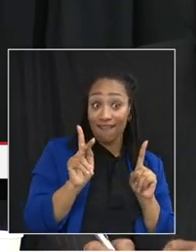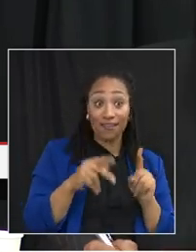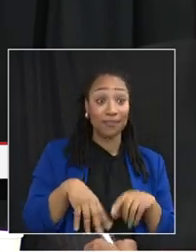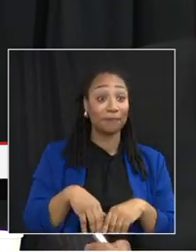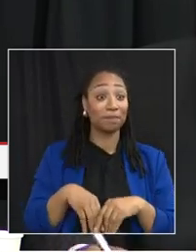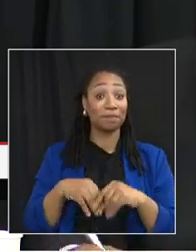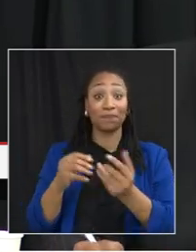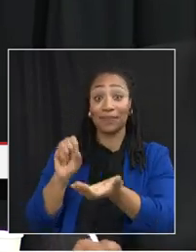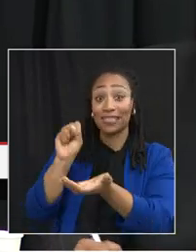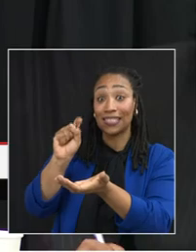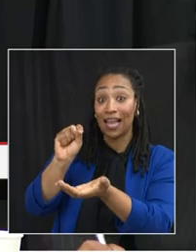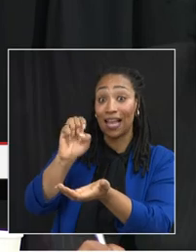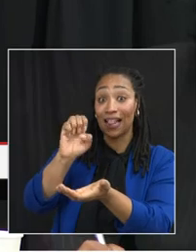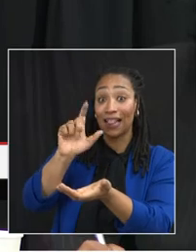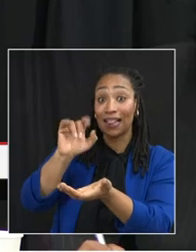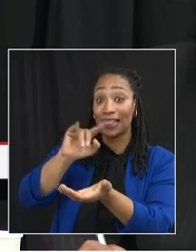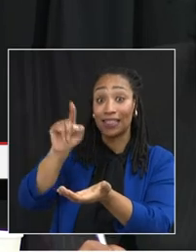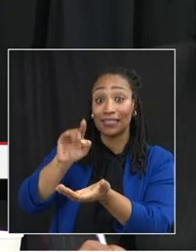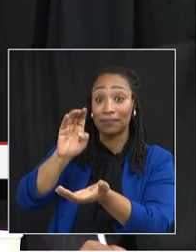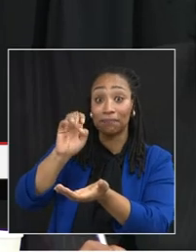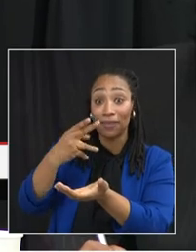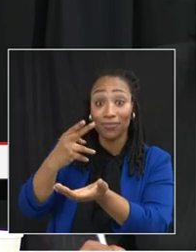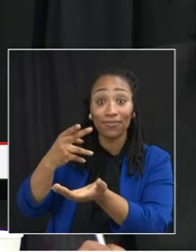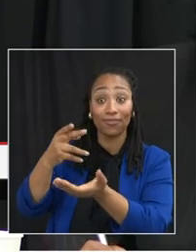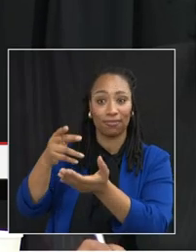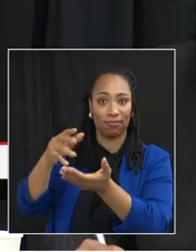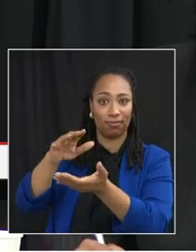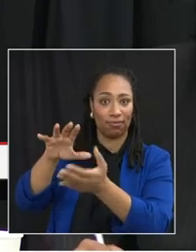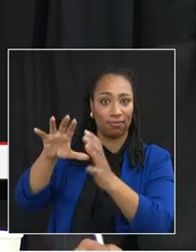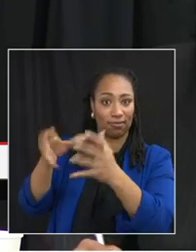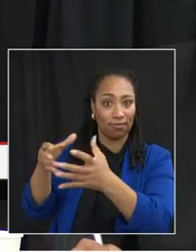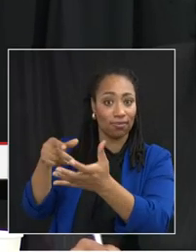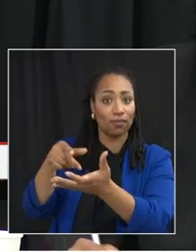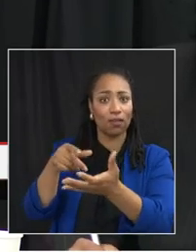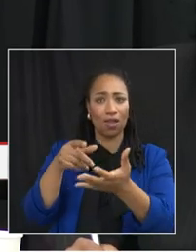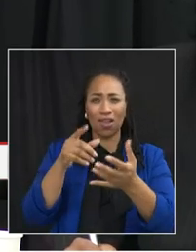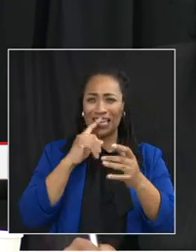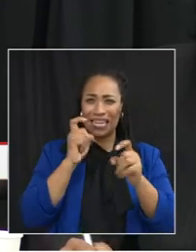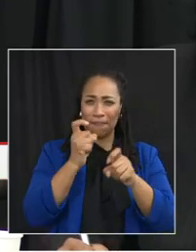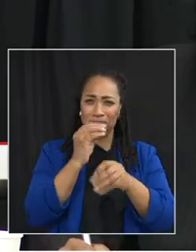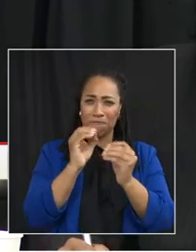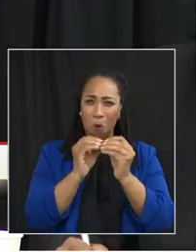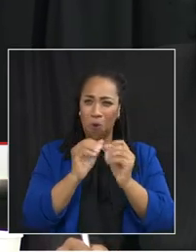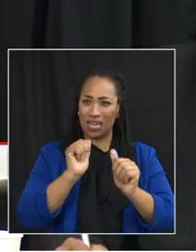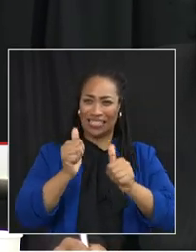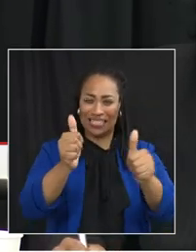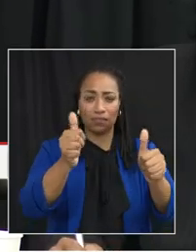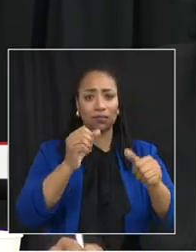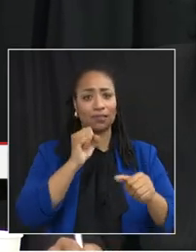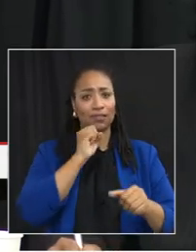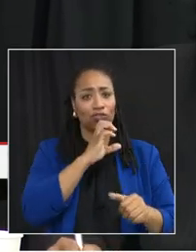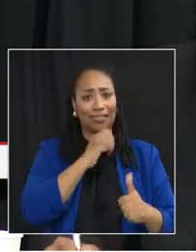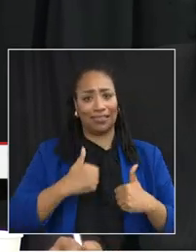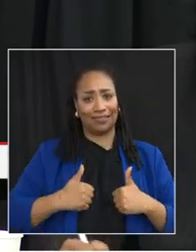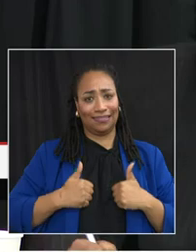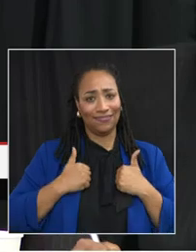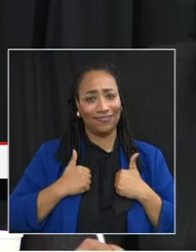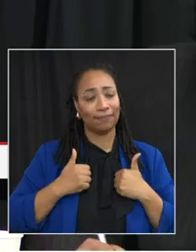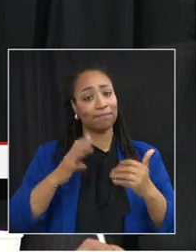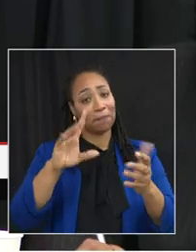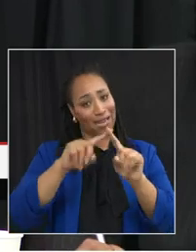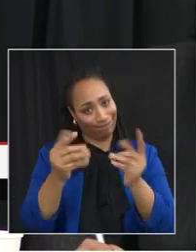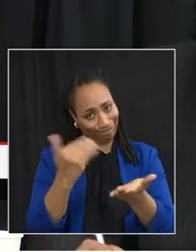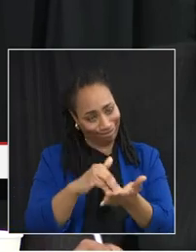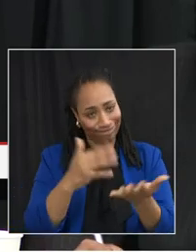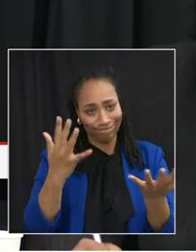we need more senior living facilities. But the ones we have, the best